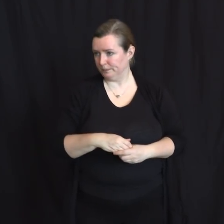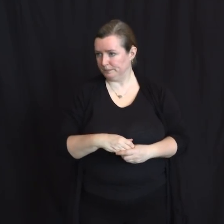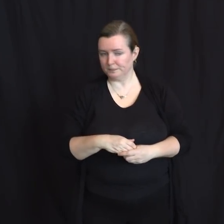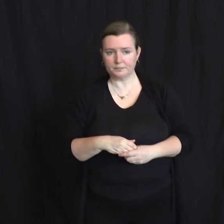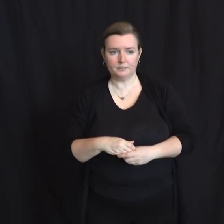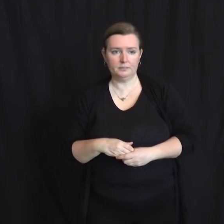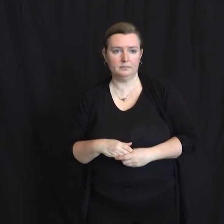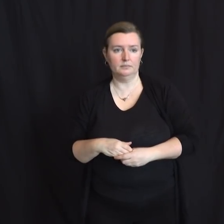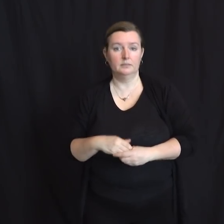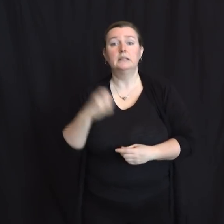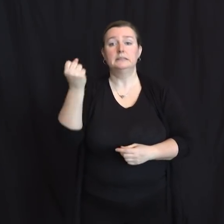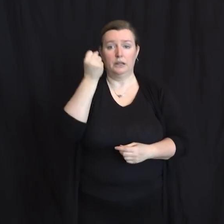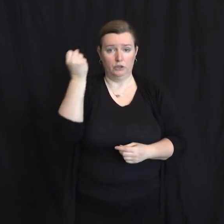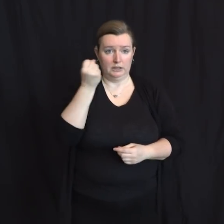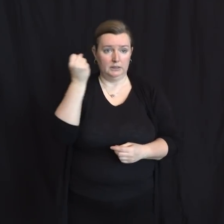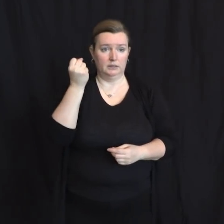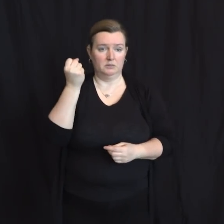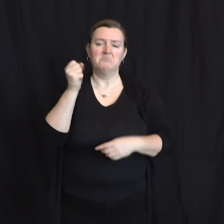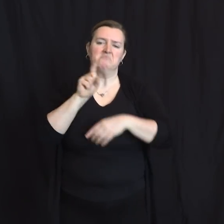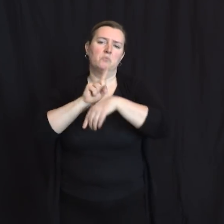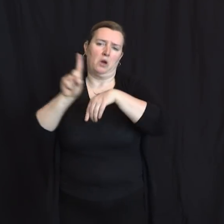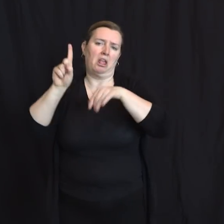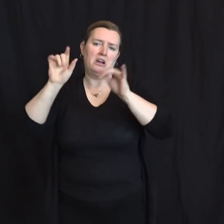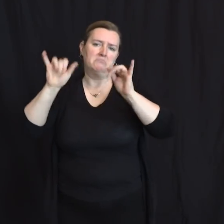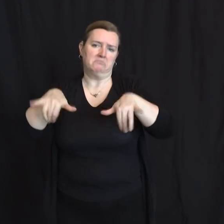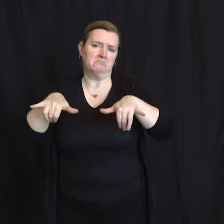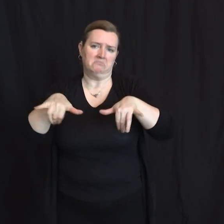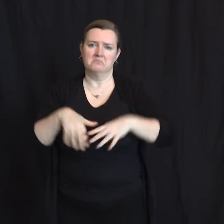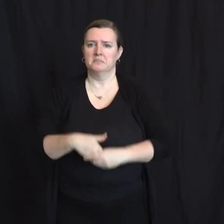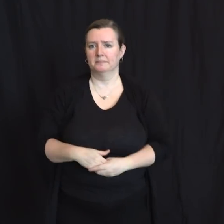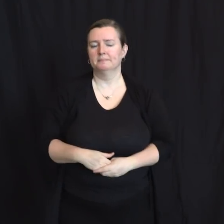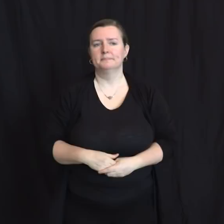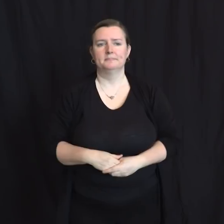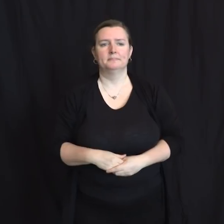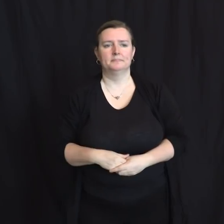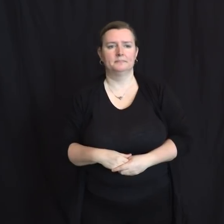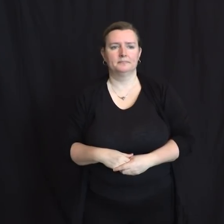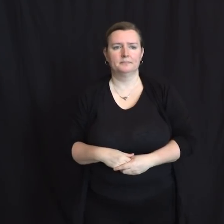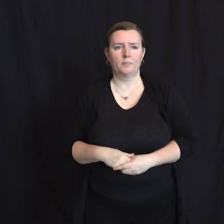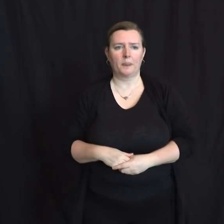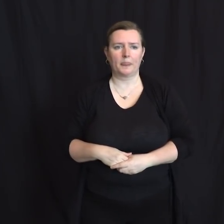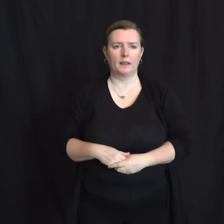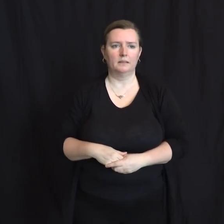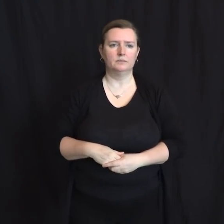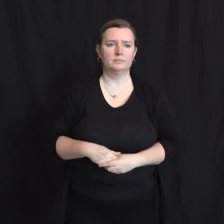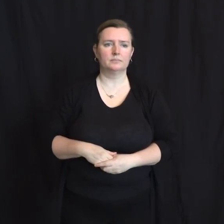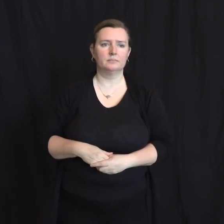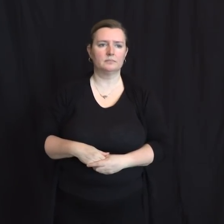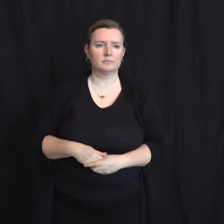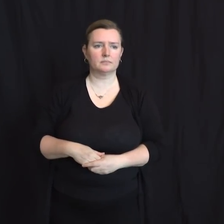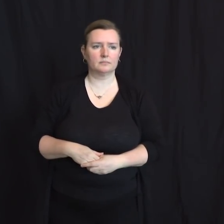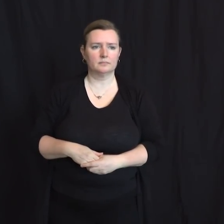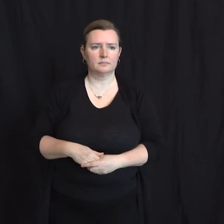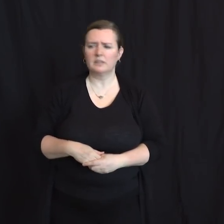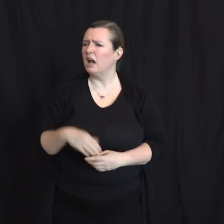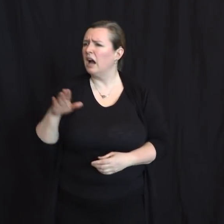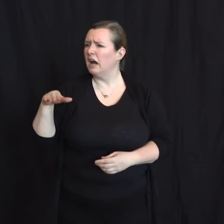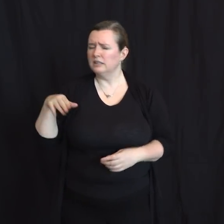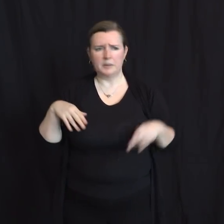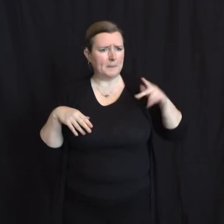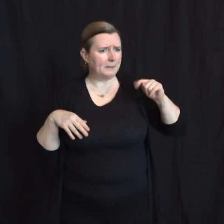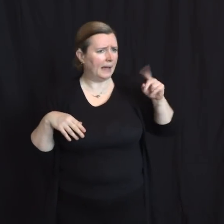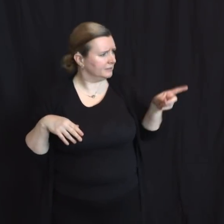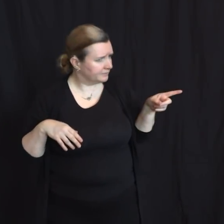our usual 1 o'clock time. So before we do, any questions, Colonel Callahan, any updates on compliance,